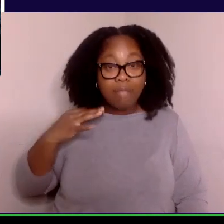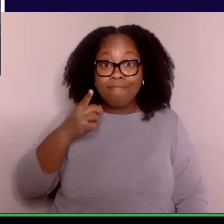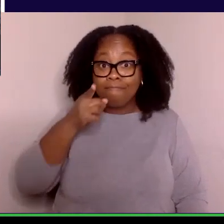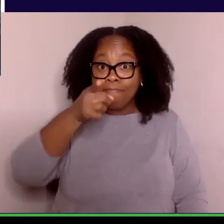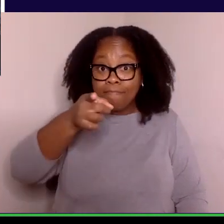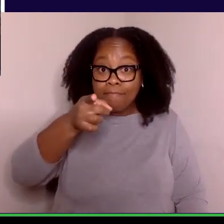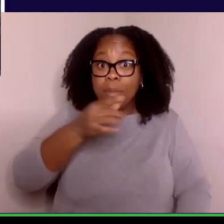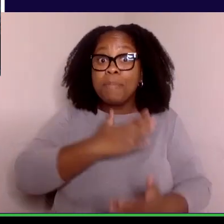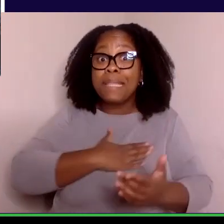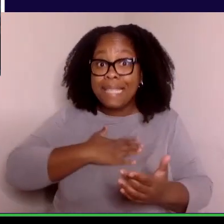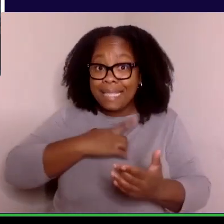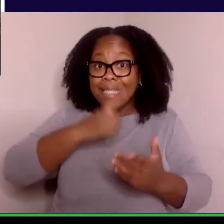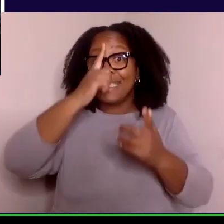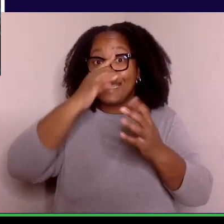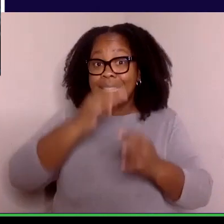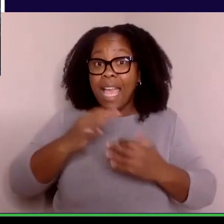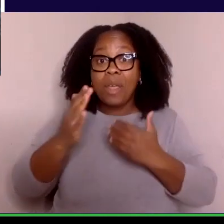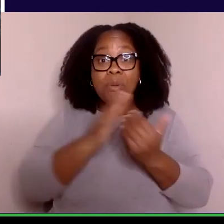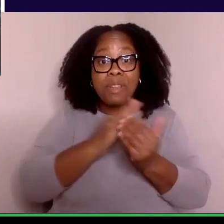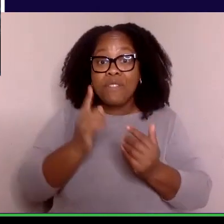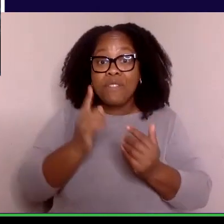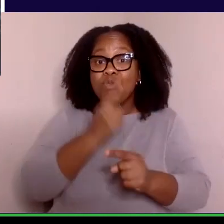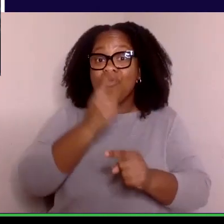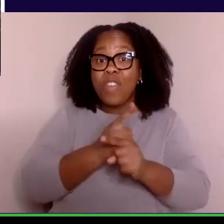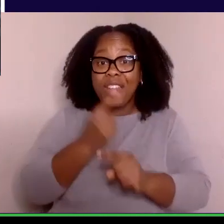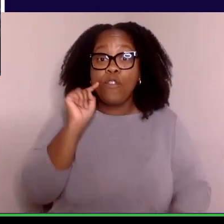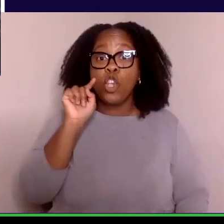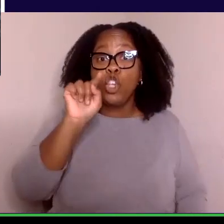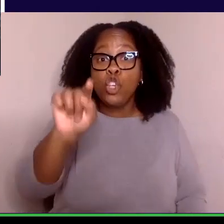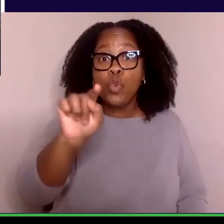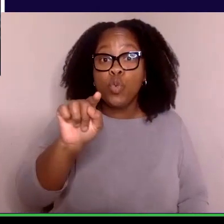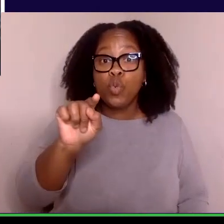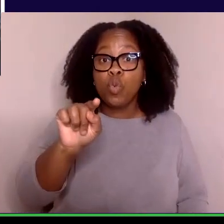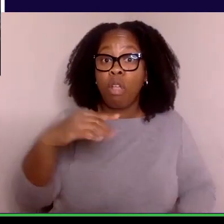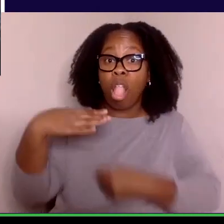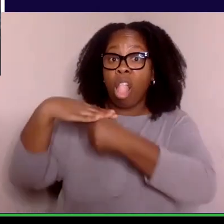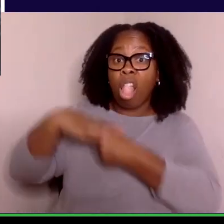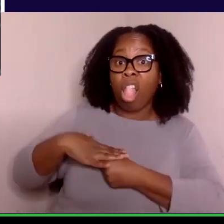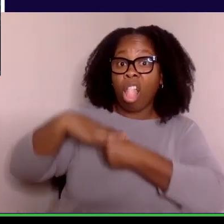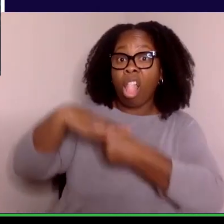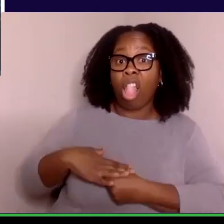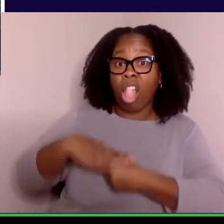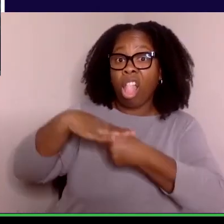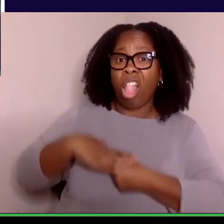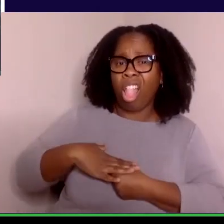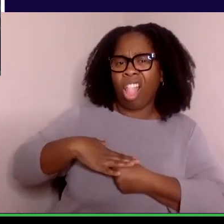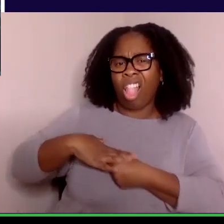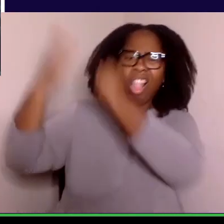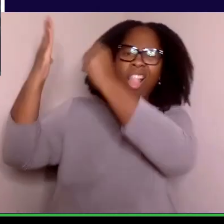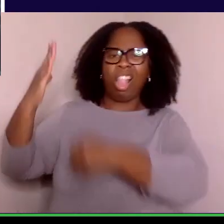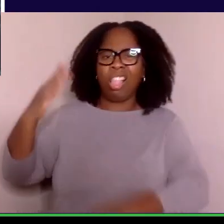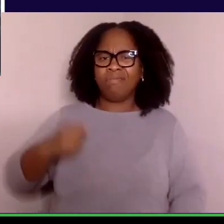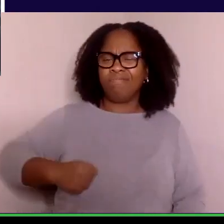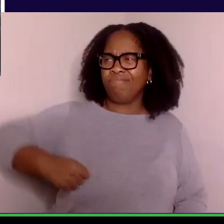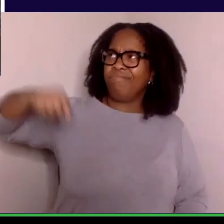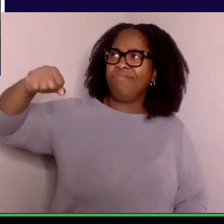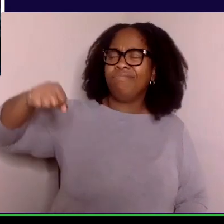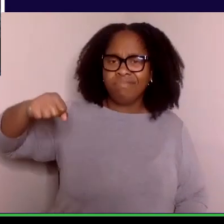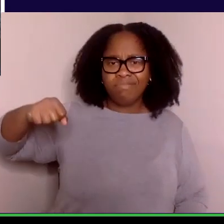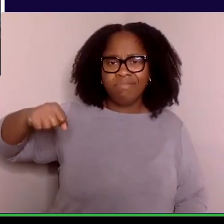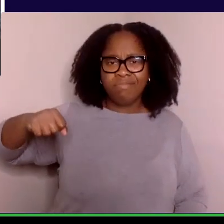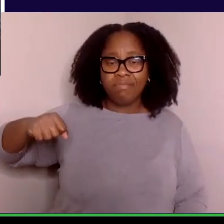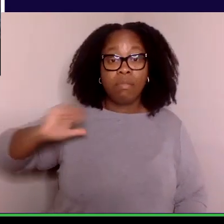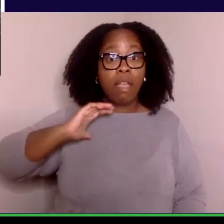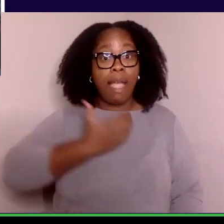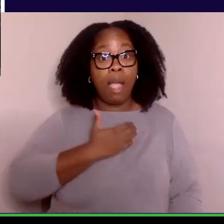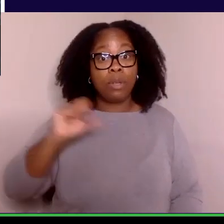and resist any undue pressure to volunteer. Our side agreement backs you